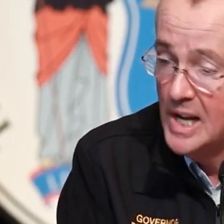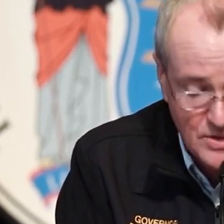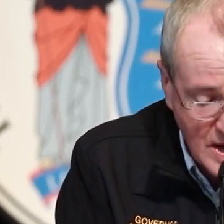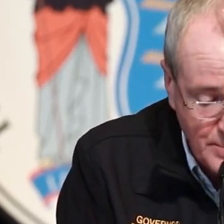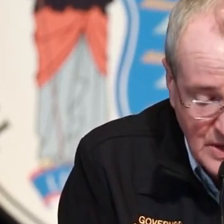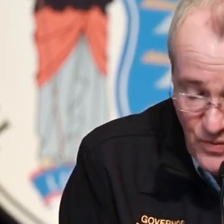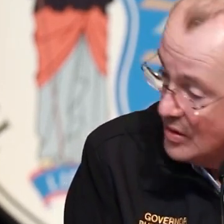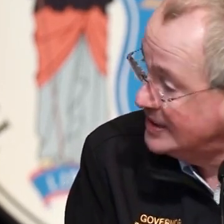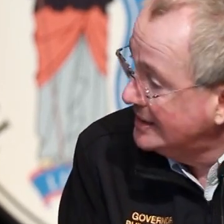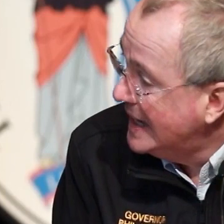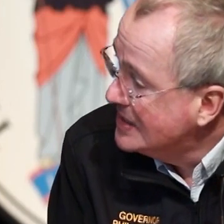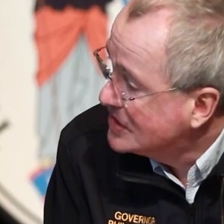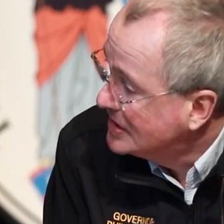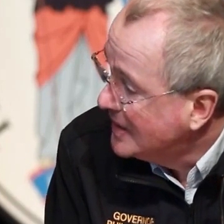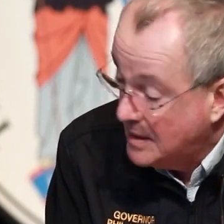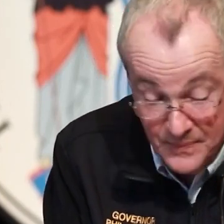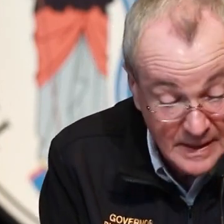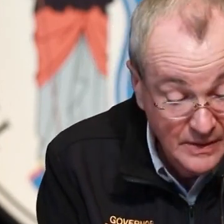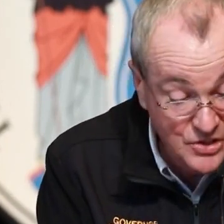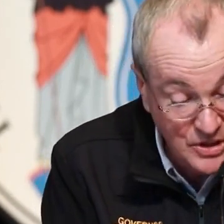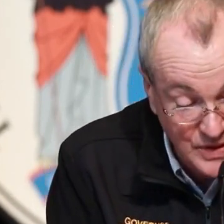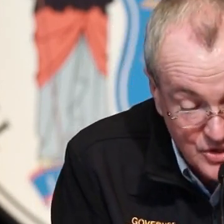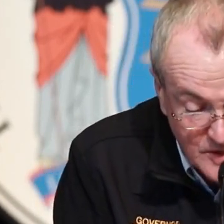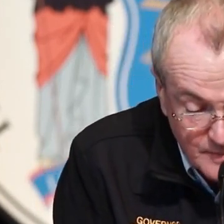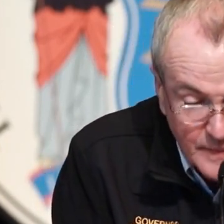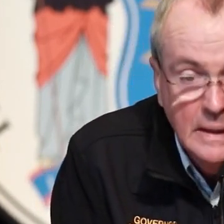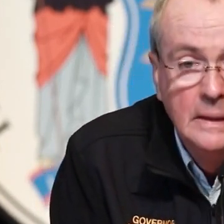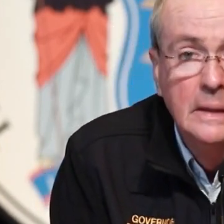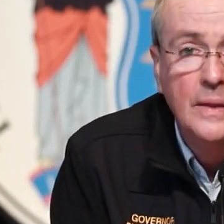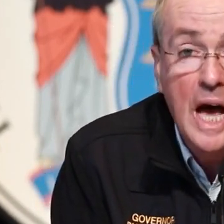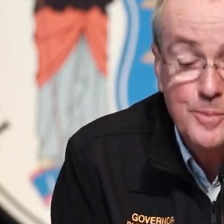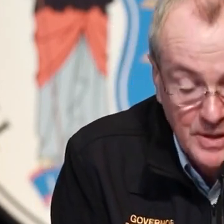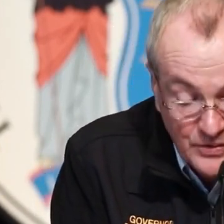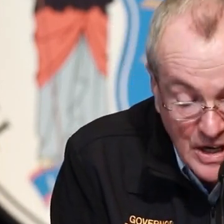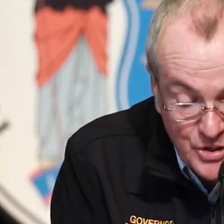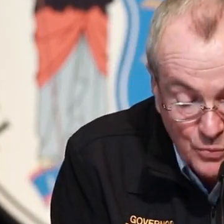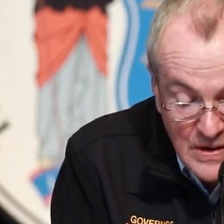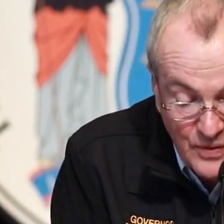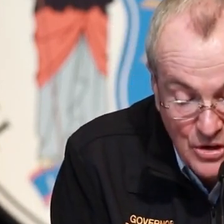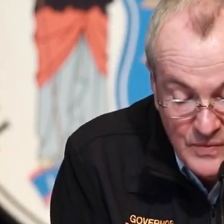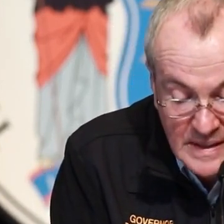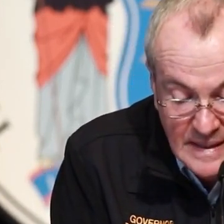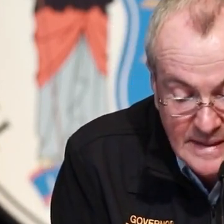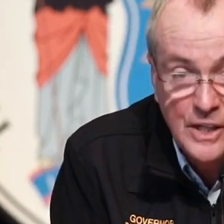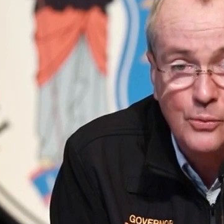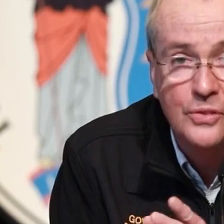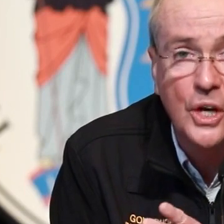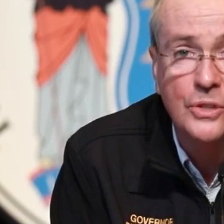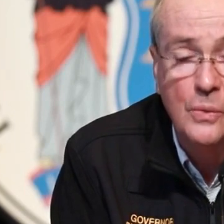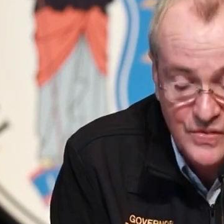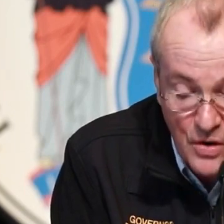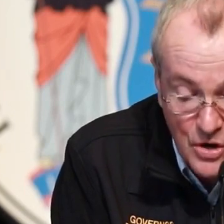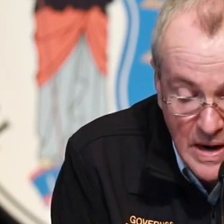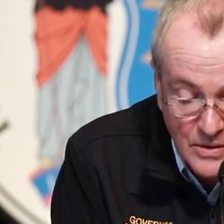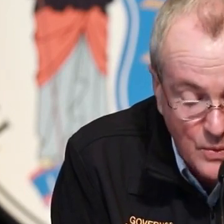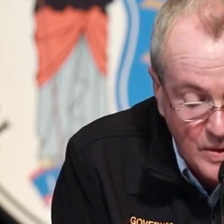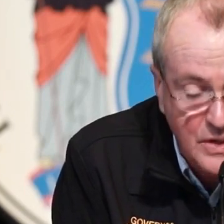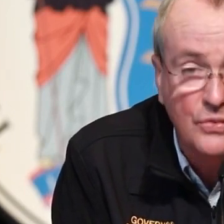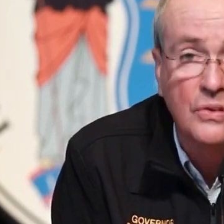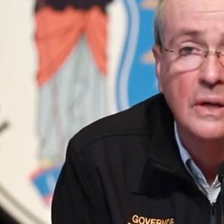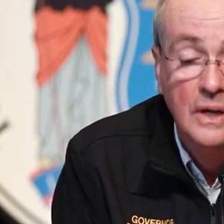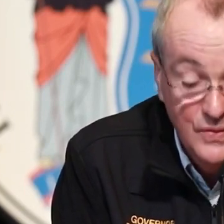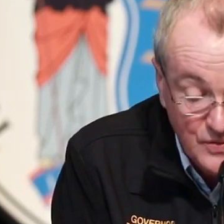much as I believe 14 days to develop this illness. The hospitalization rate for COVID-19, as we've shown you, is far greater